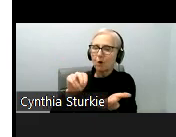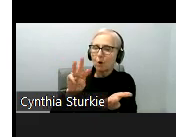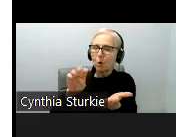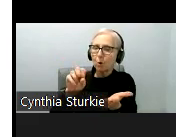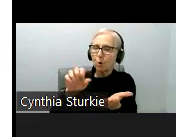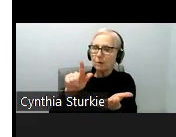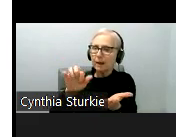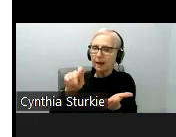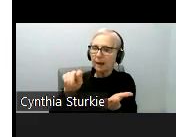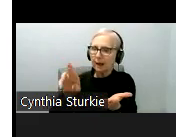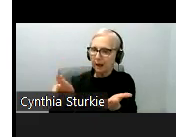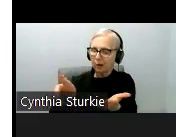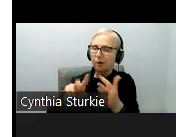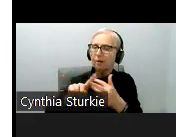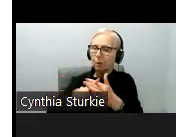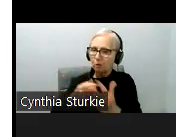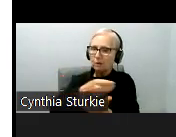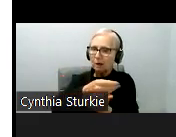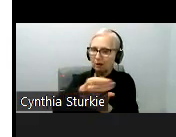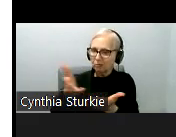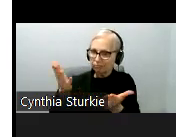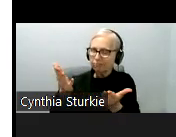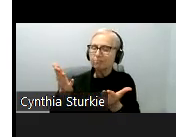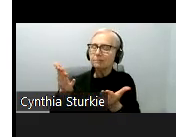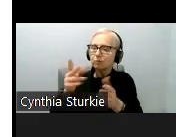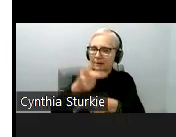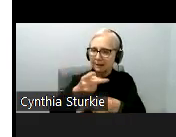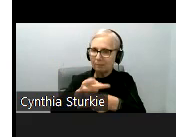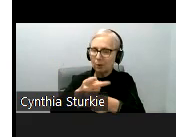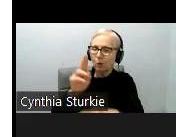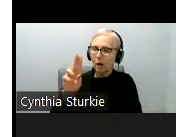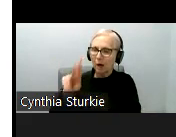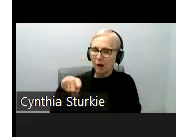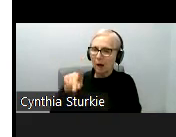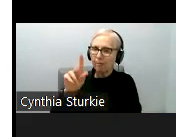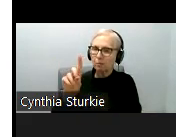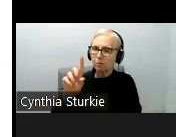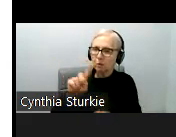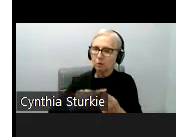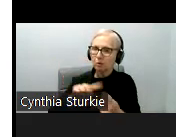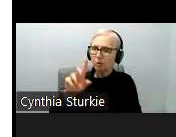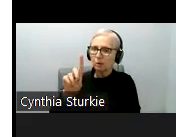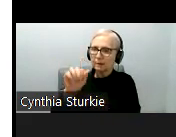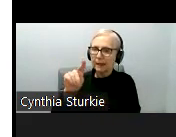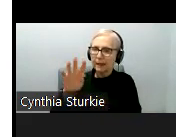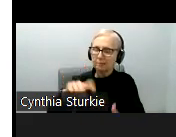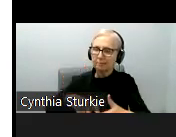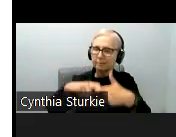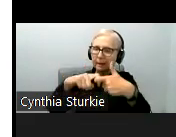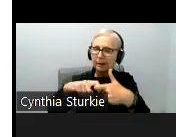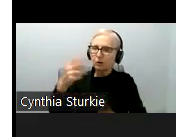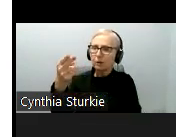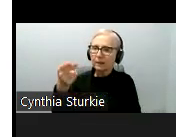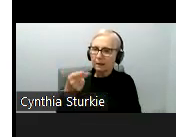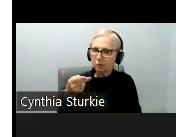we will be starting to distribute to keep you up to date. I'd also like to pause now and introduce our